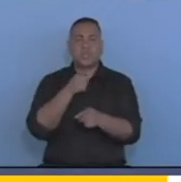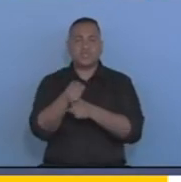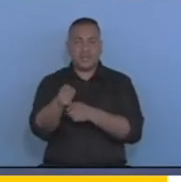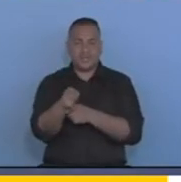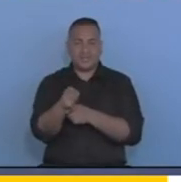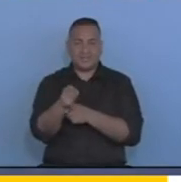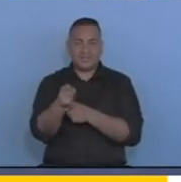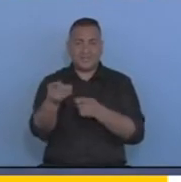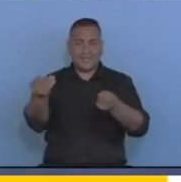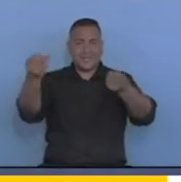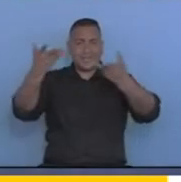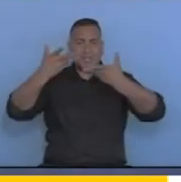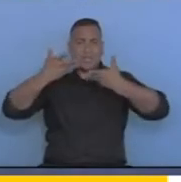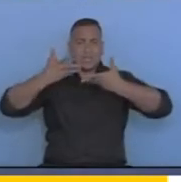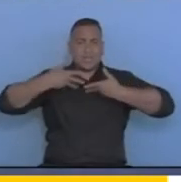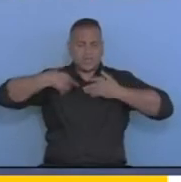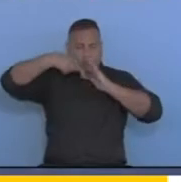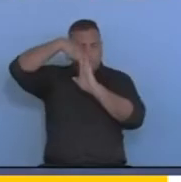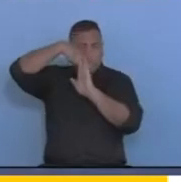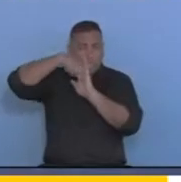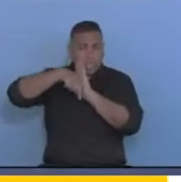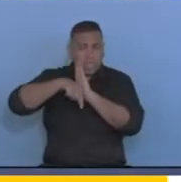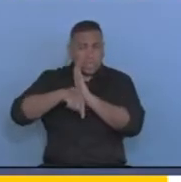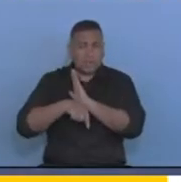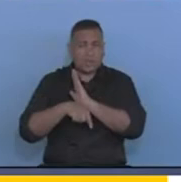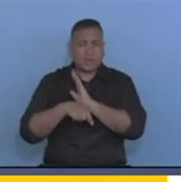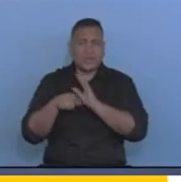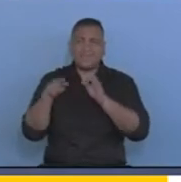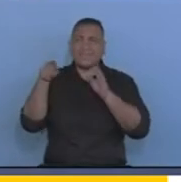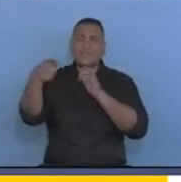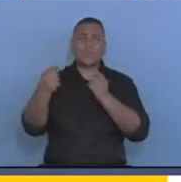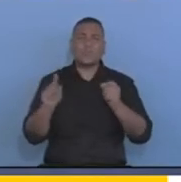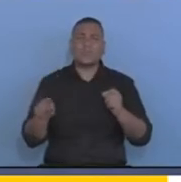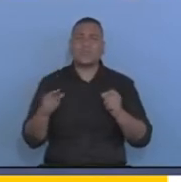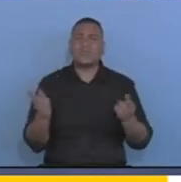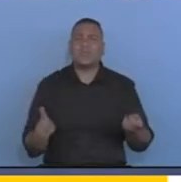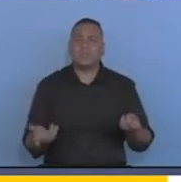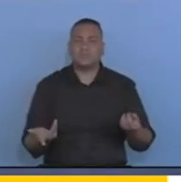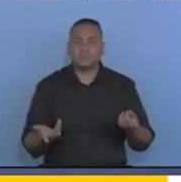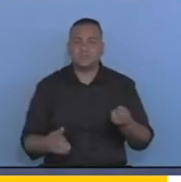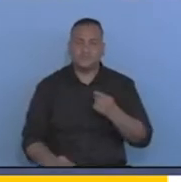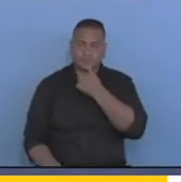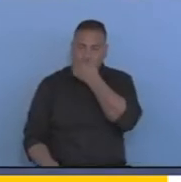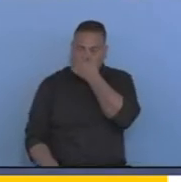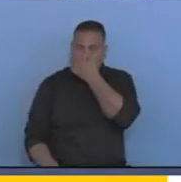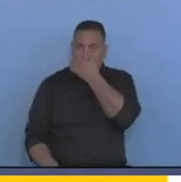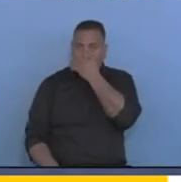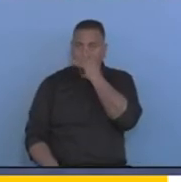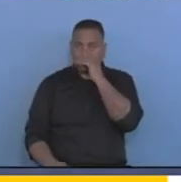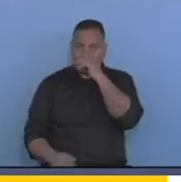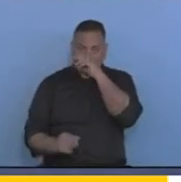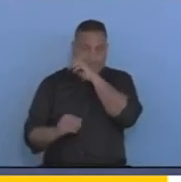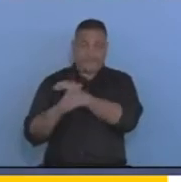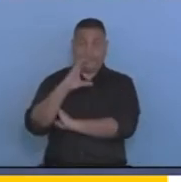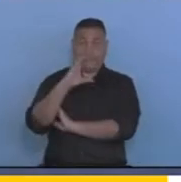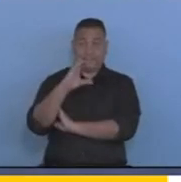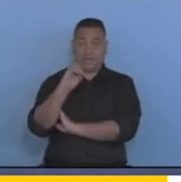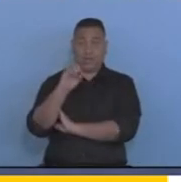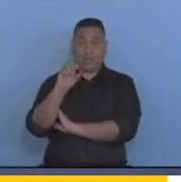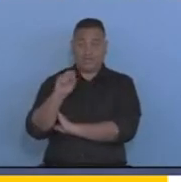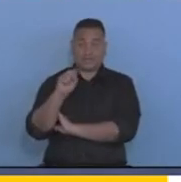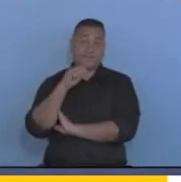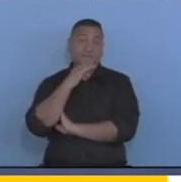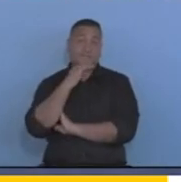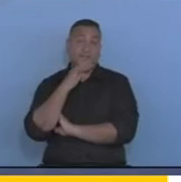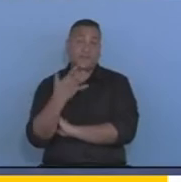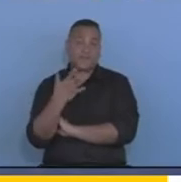meat on the bone for what that is. Okay, since the COS means center of specialization,